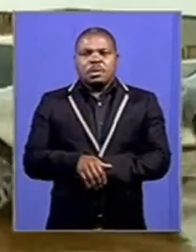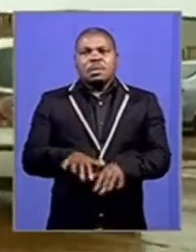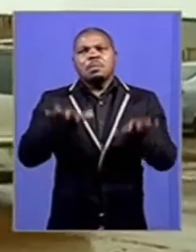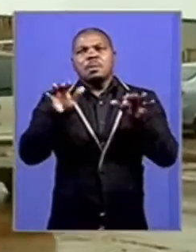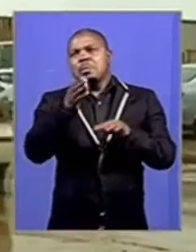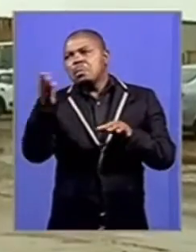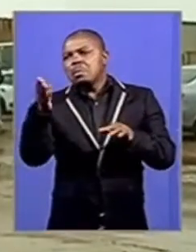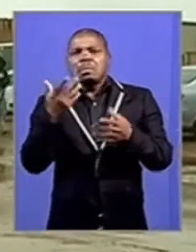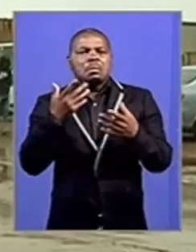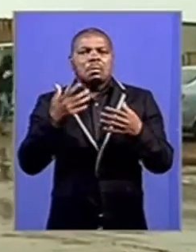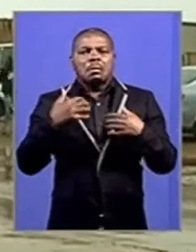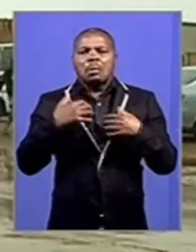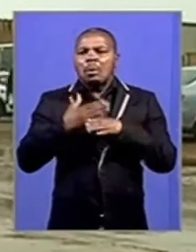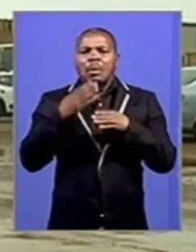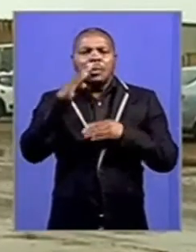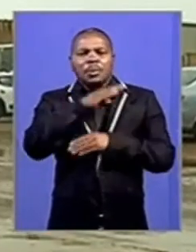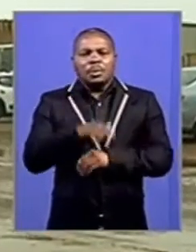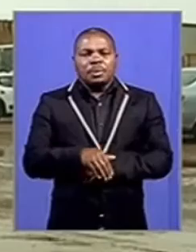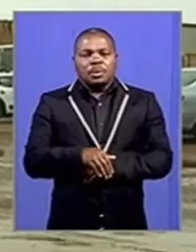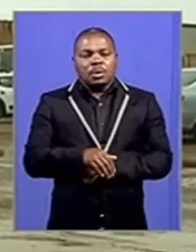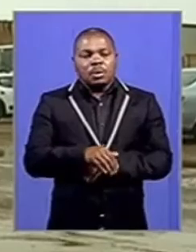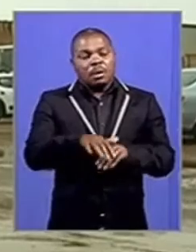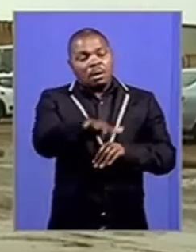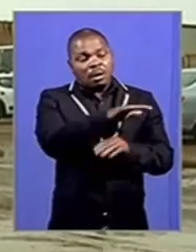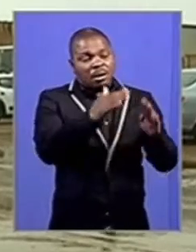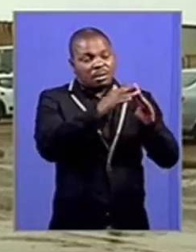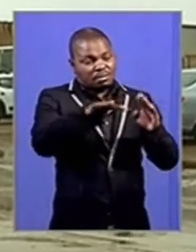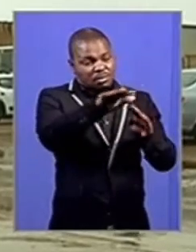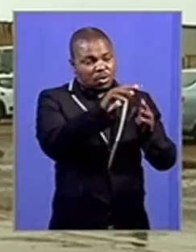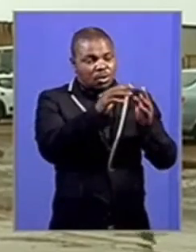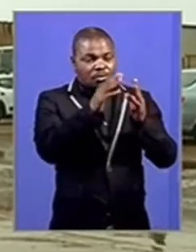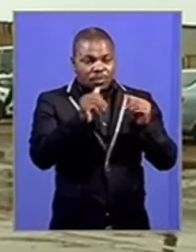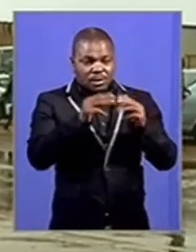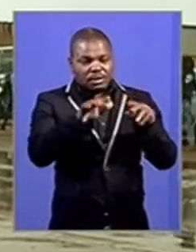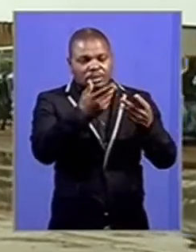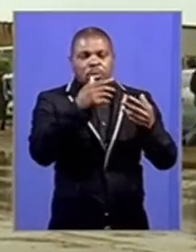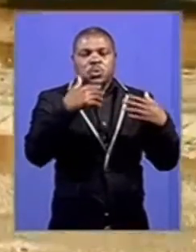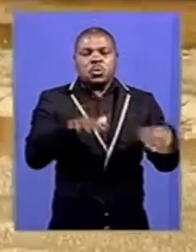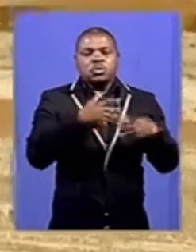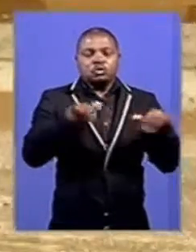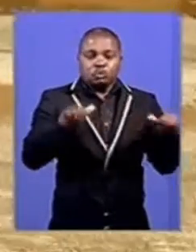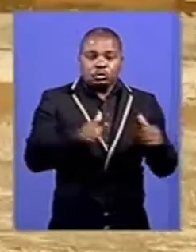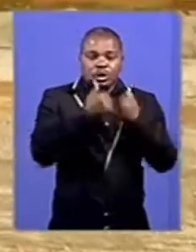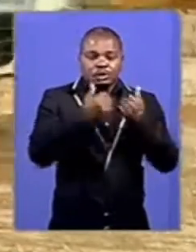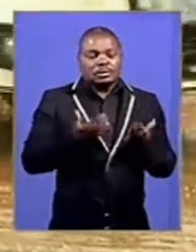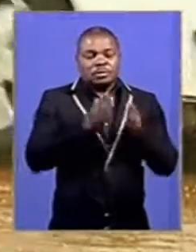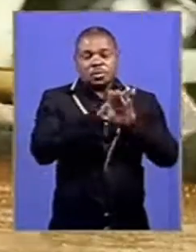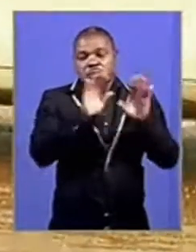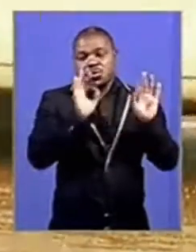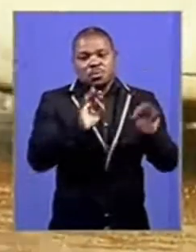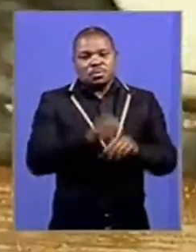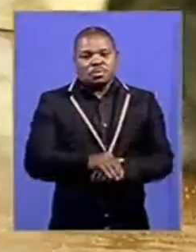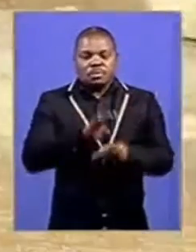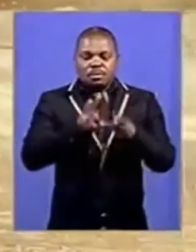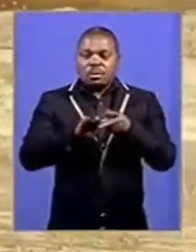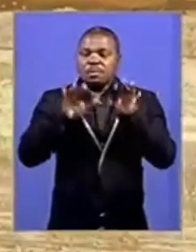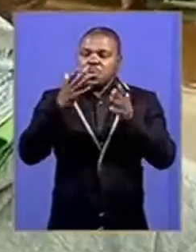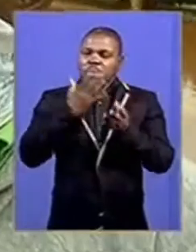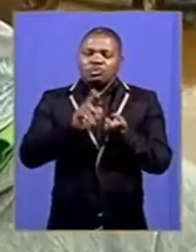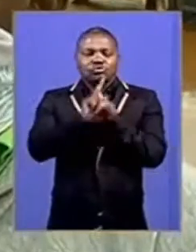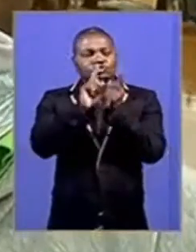areas. Motse selegae wa Saselamani o lebagane ke dikgwetlho mabapi le neelo ya ditirelo, mme baagi ba lopa go bona